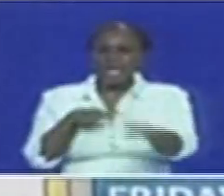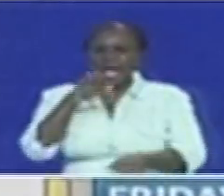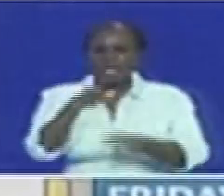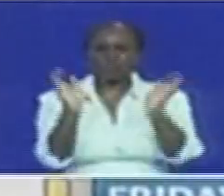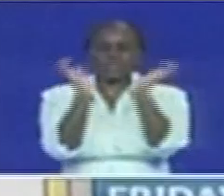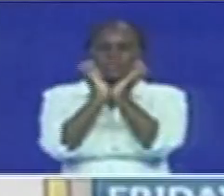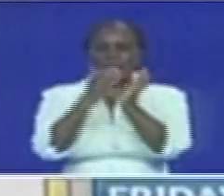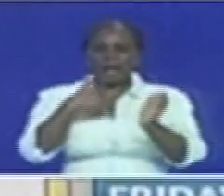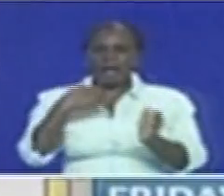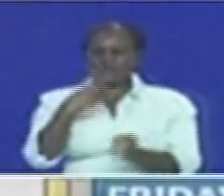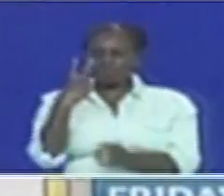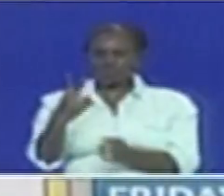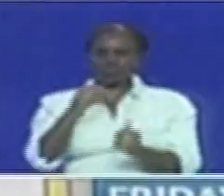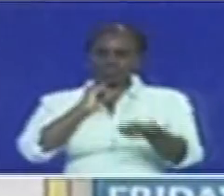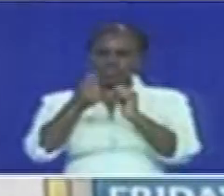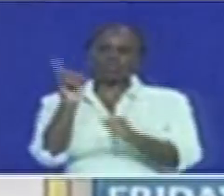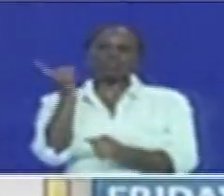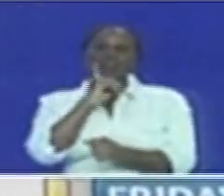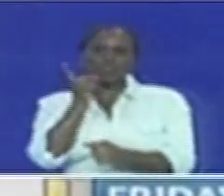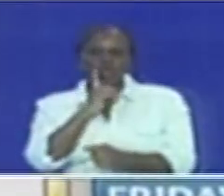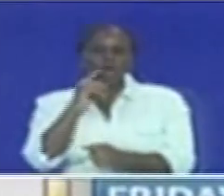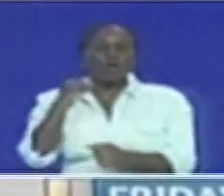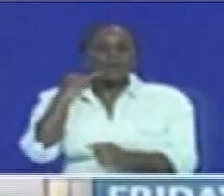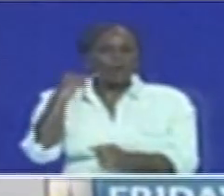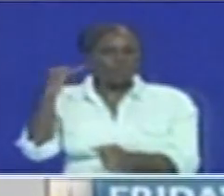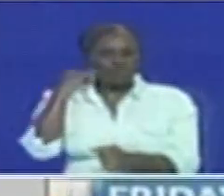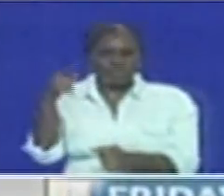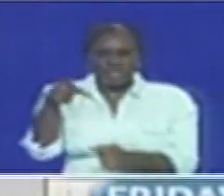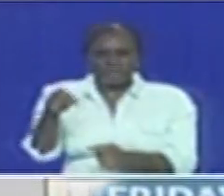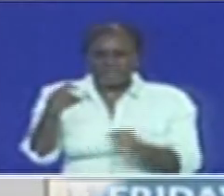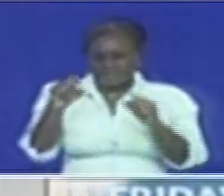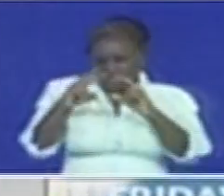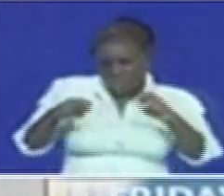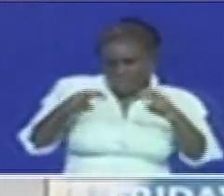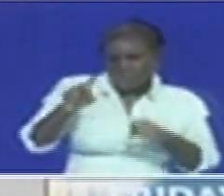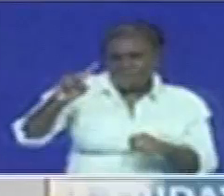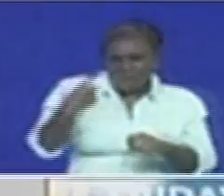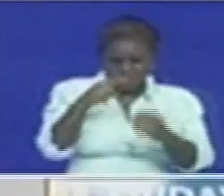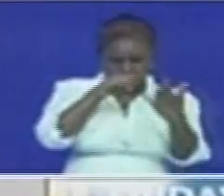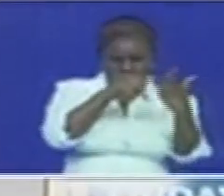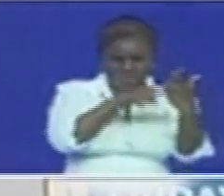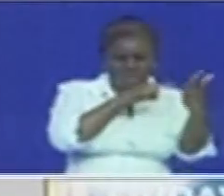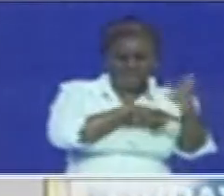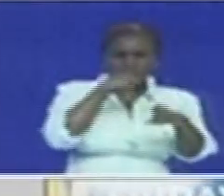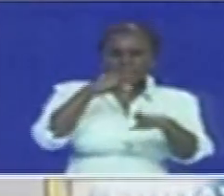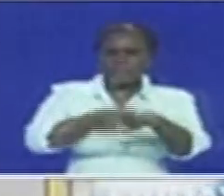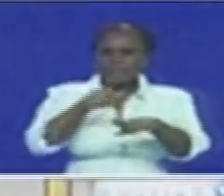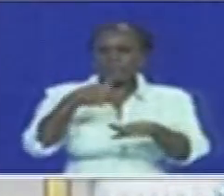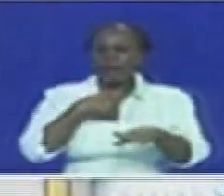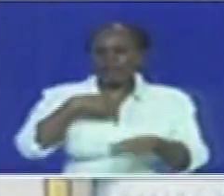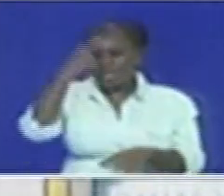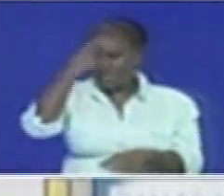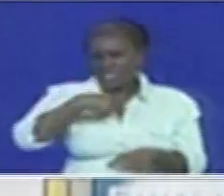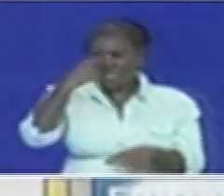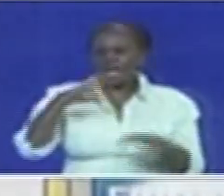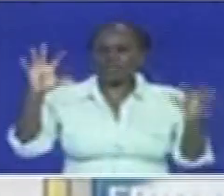will host two matches tomorrow. Debutants top friend Nakuru will be seeking the first league points with the host Thika United. That match